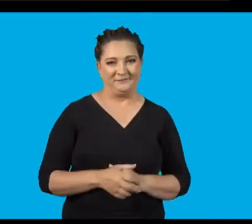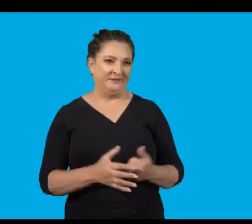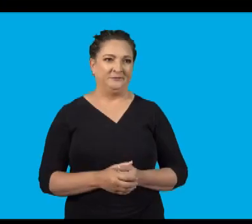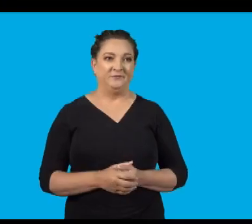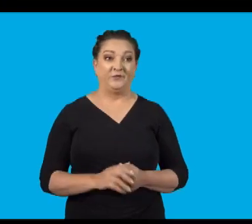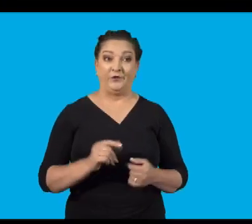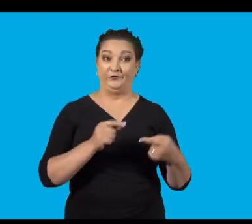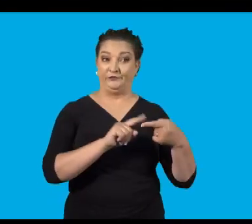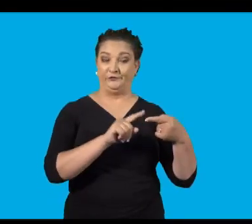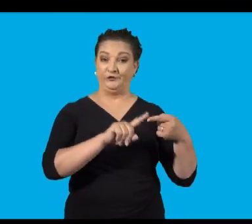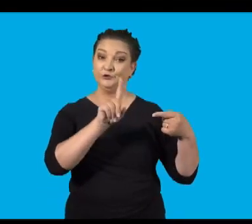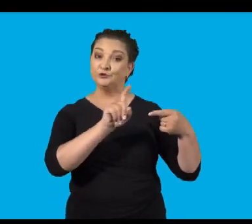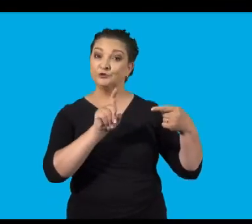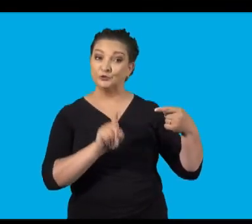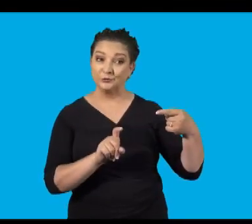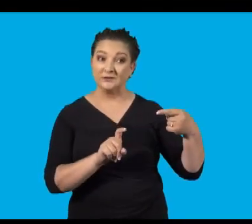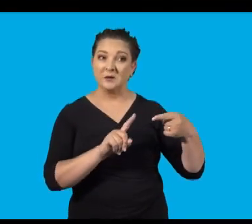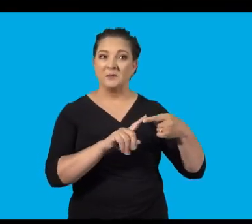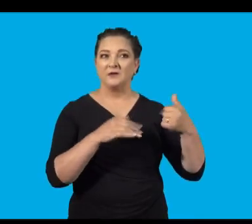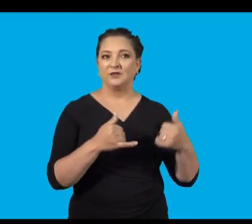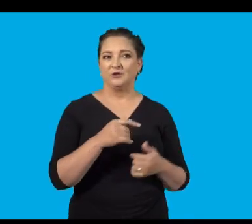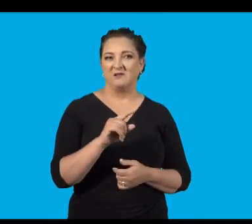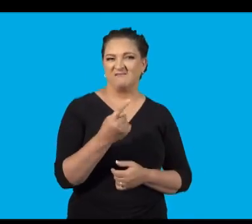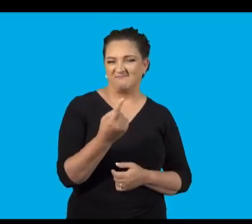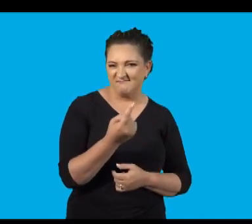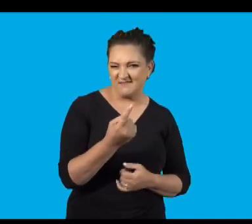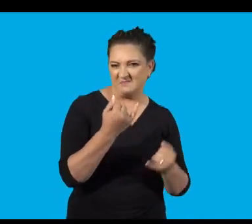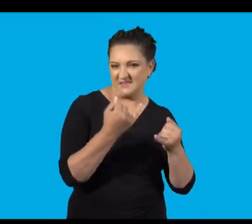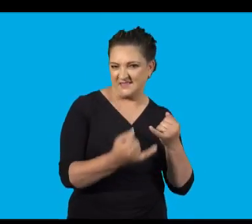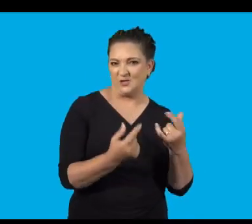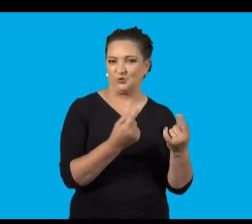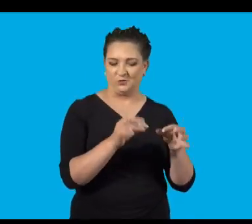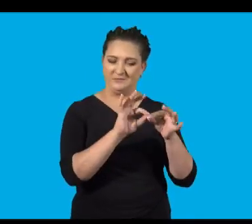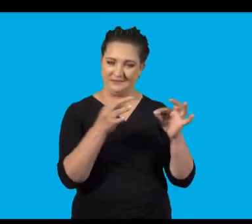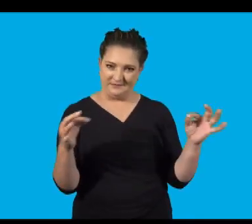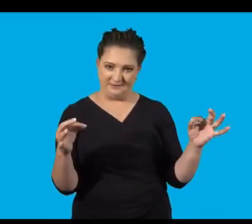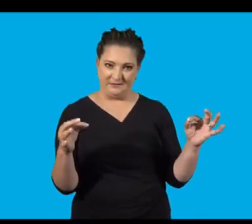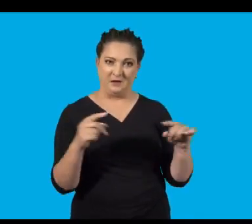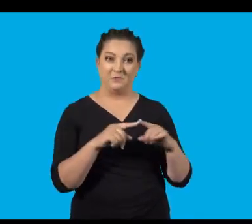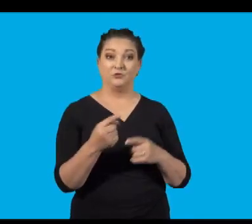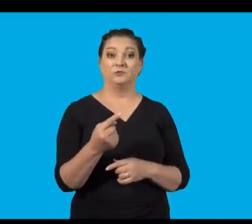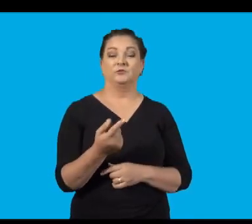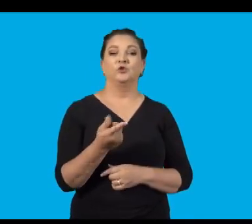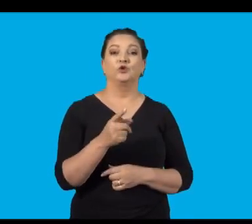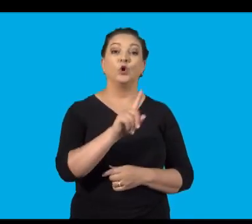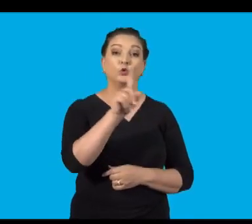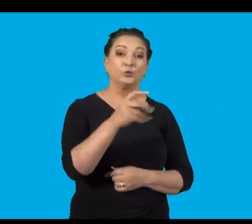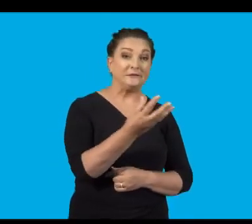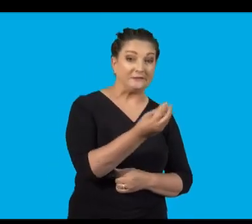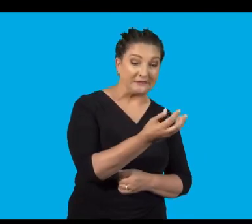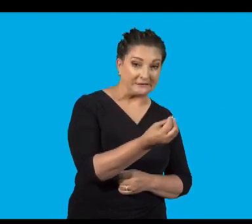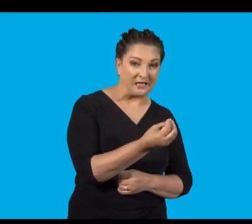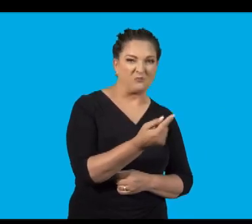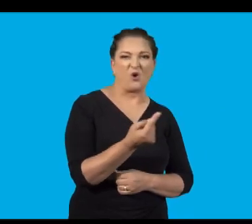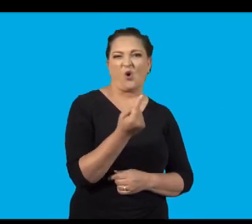apply them. So our first question says, correct the single error in each of the following sentences. Write only the question numbers